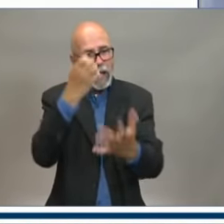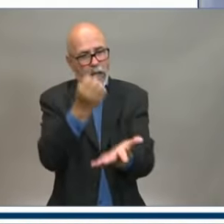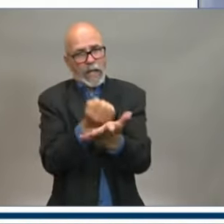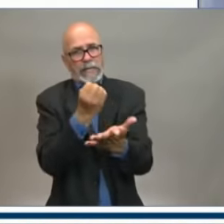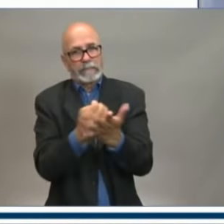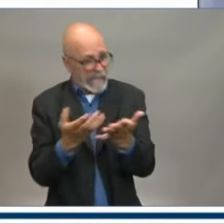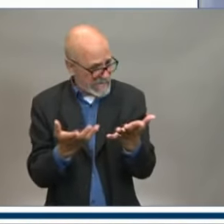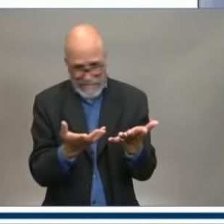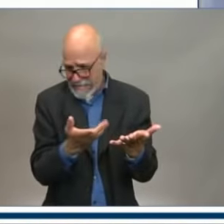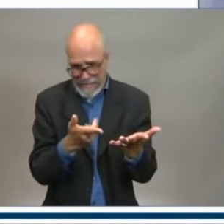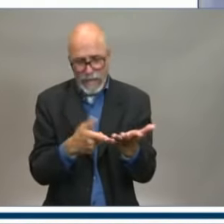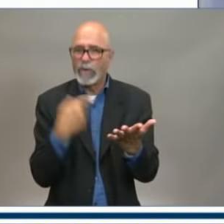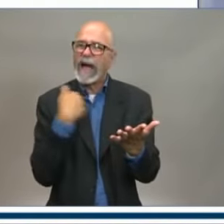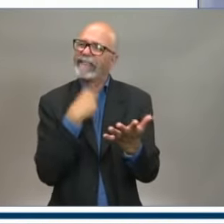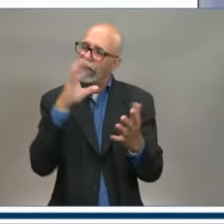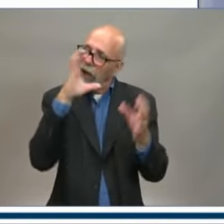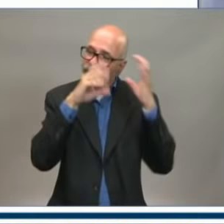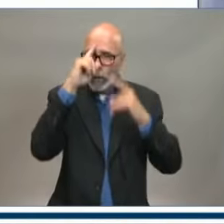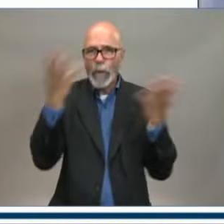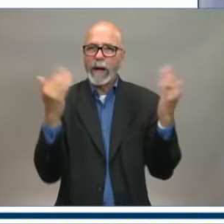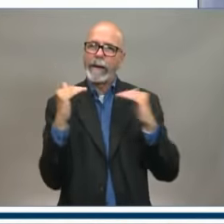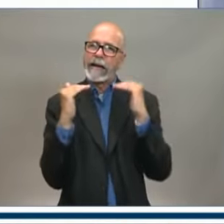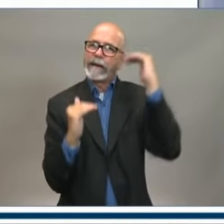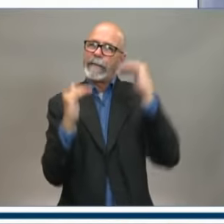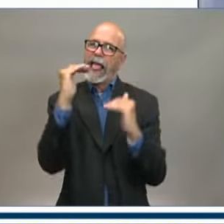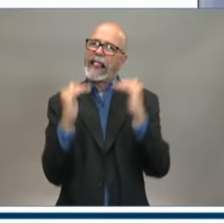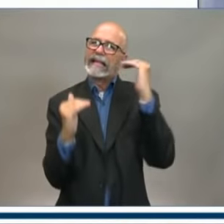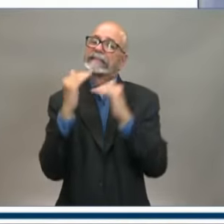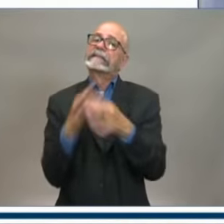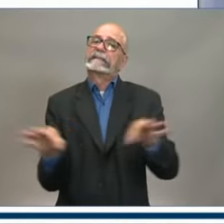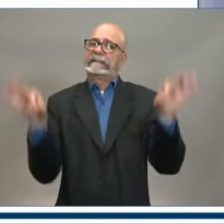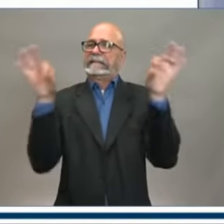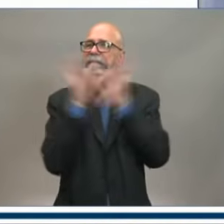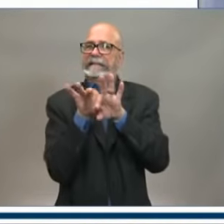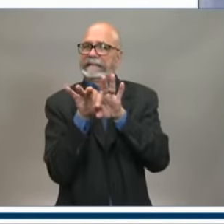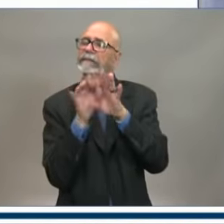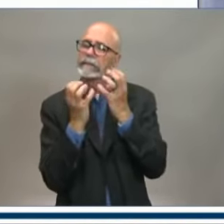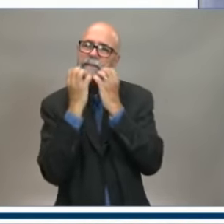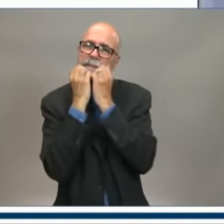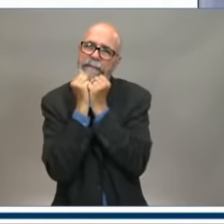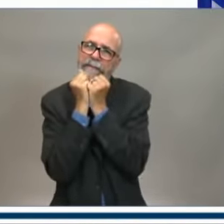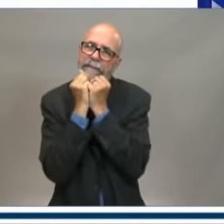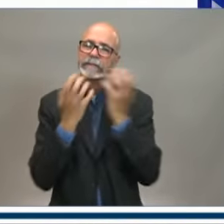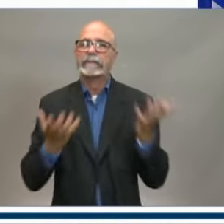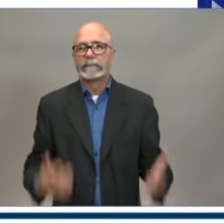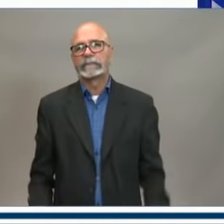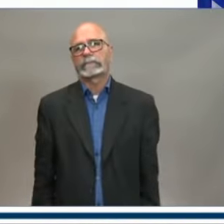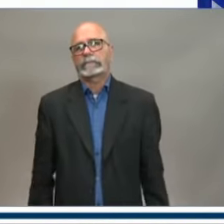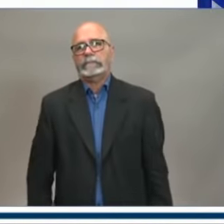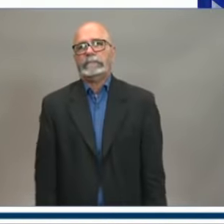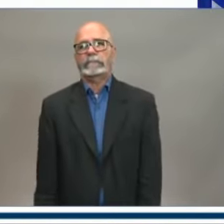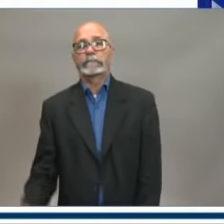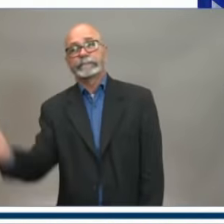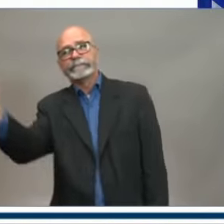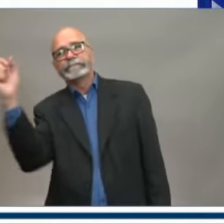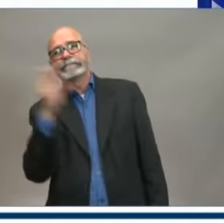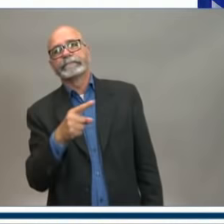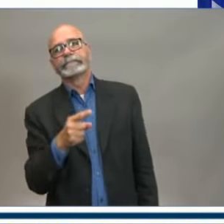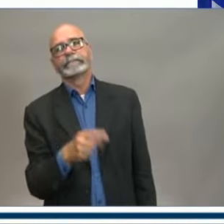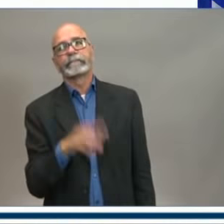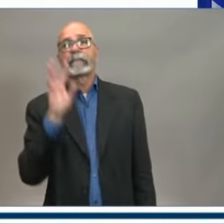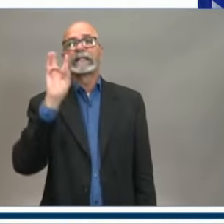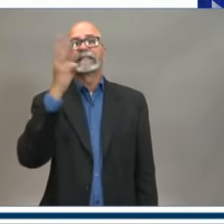be good environmental stewards at the same time as good stewards of the economy. Next question will go to Bill Martin with 6 Rivers